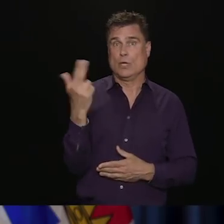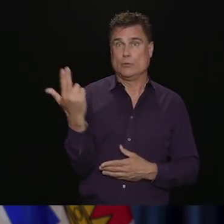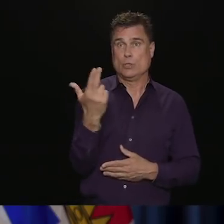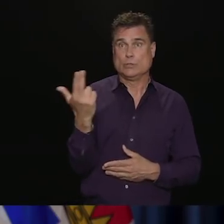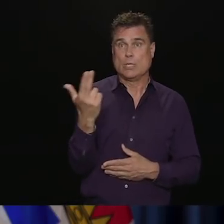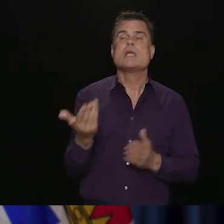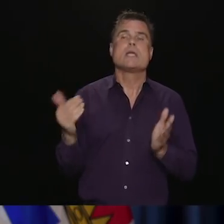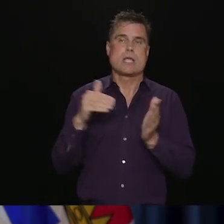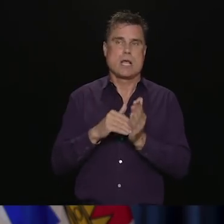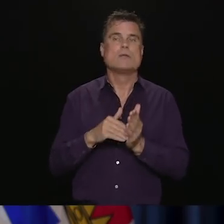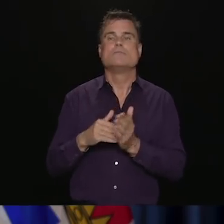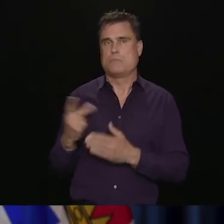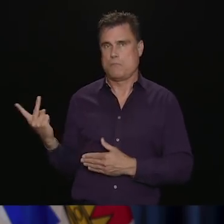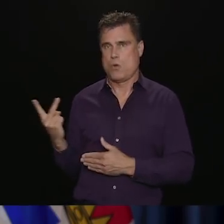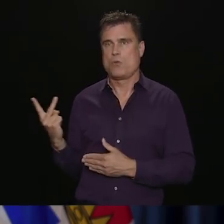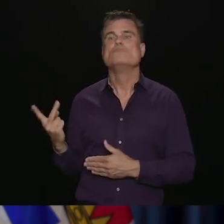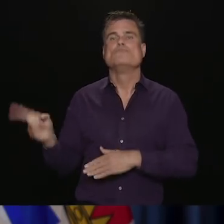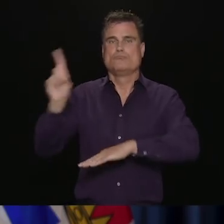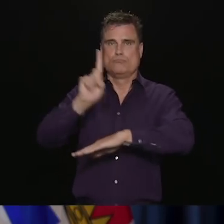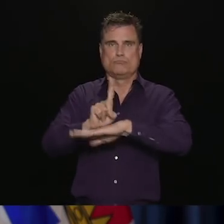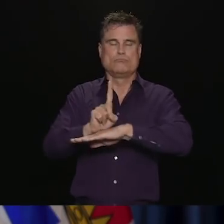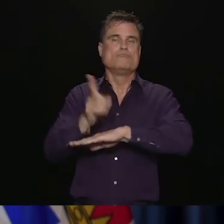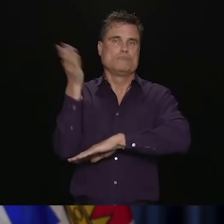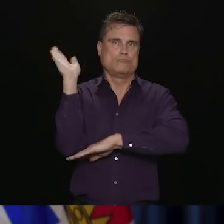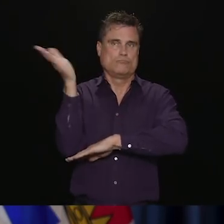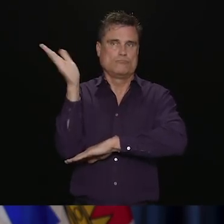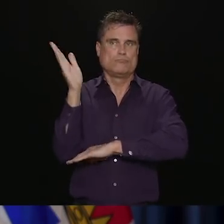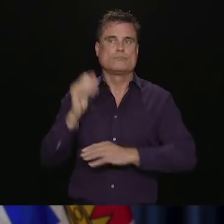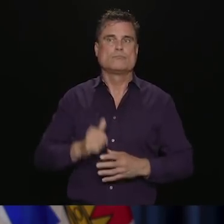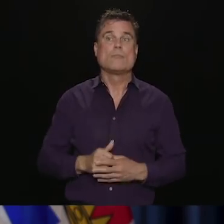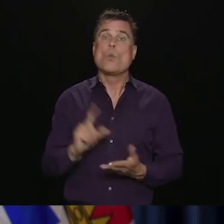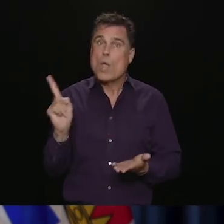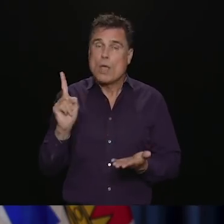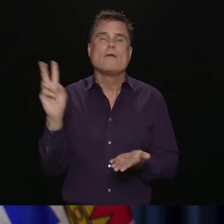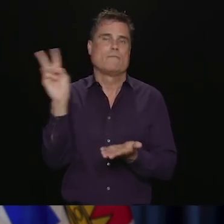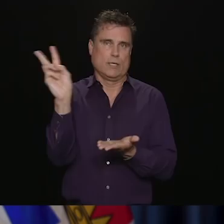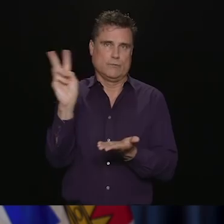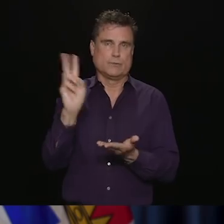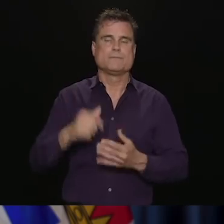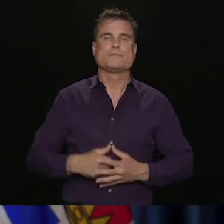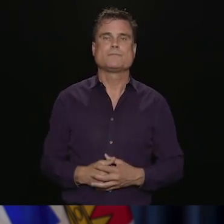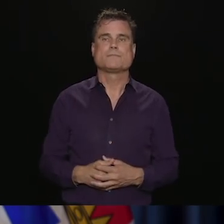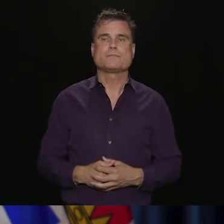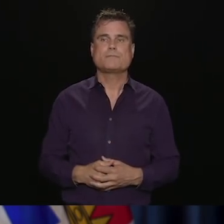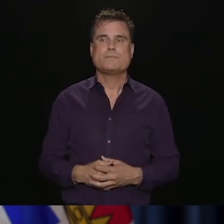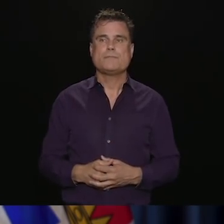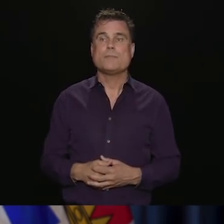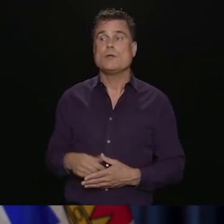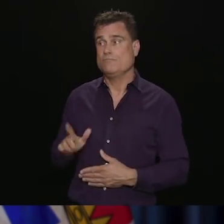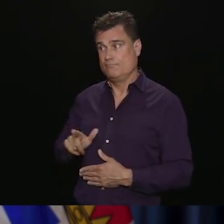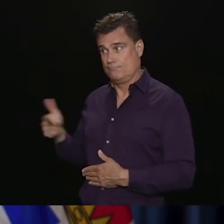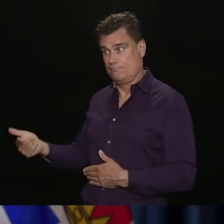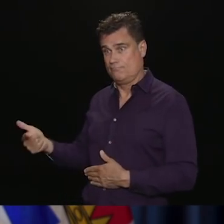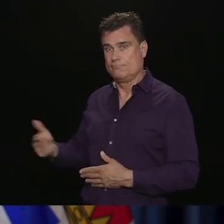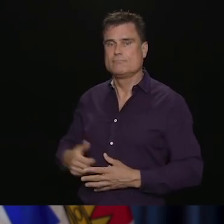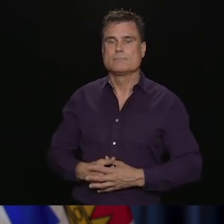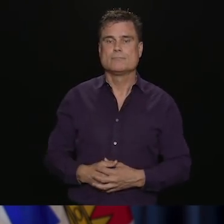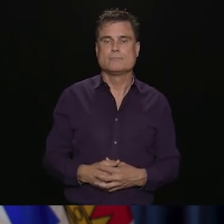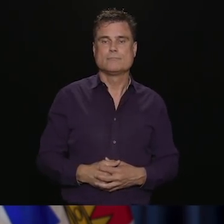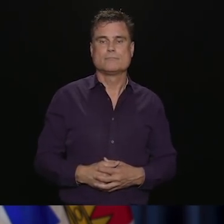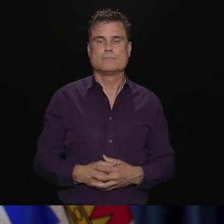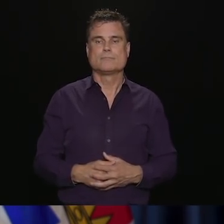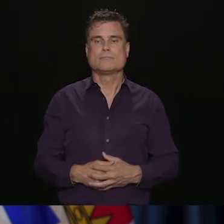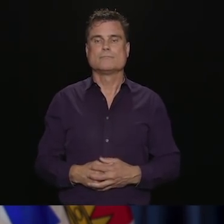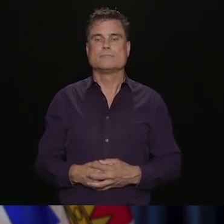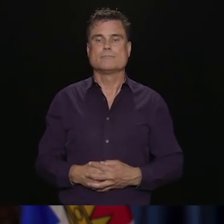will be another live briefing again at the Vancouver Cabinet Offices. And with that, it's my honor to introduce Dr. Bonnie Henry.